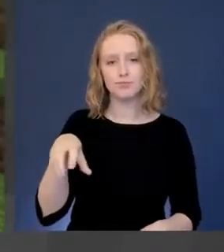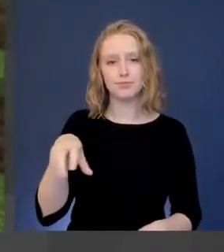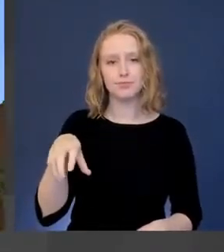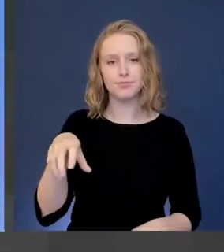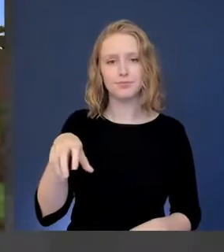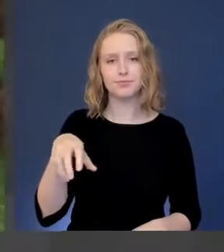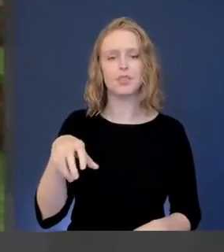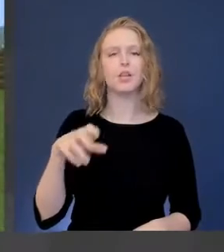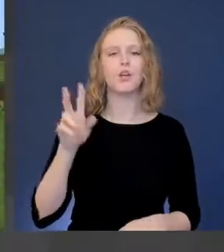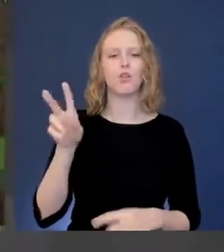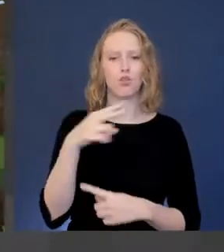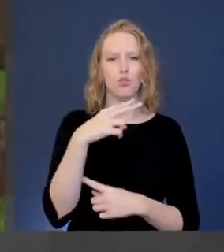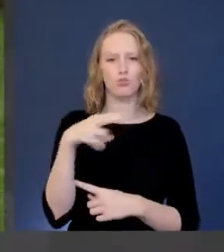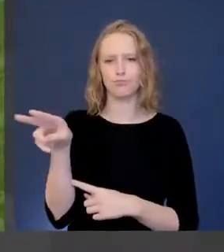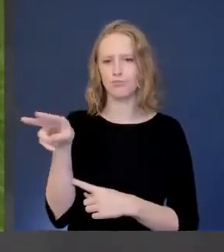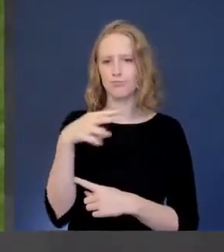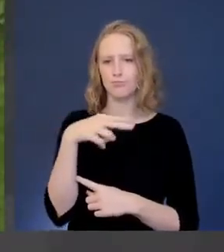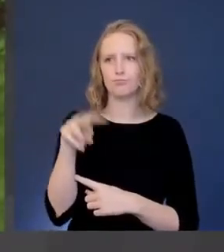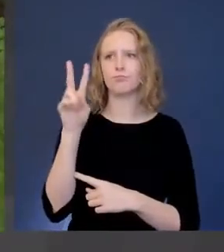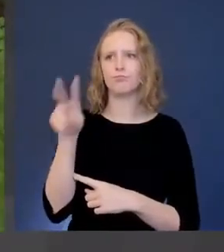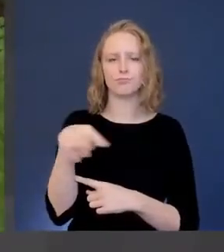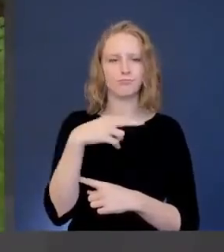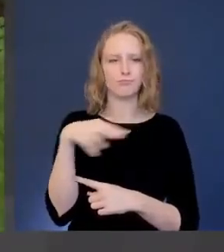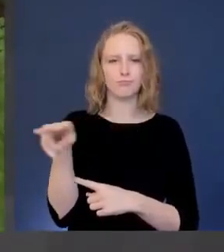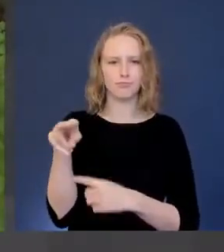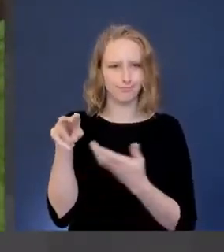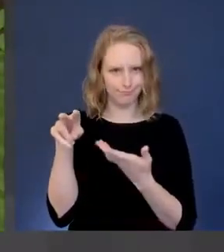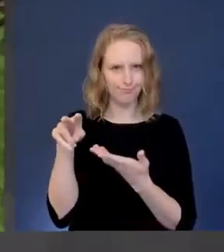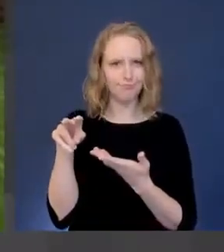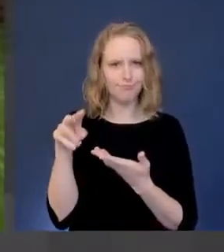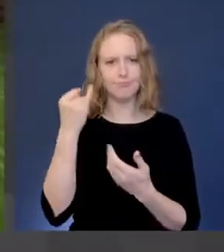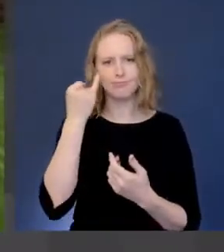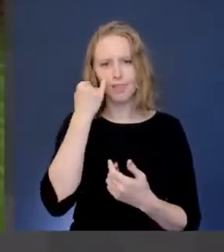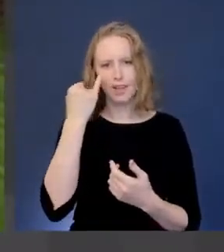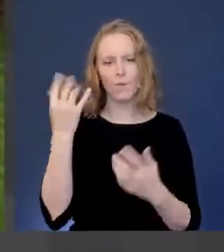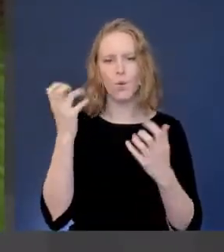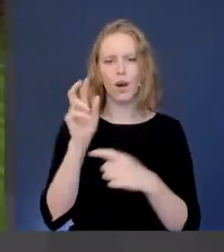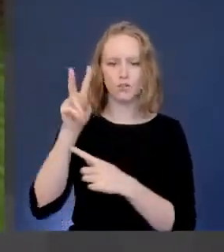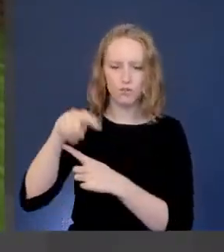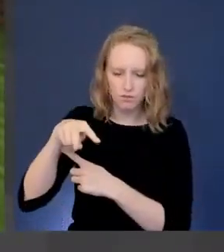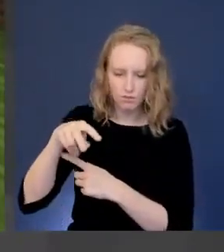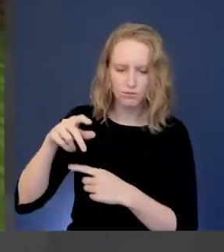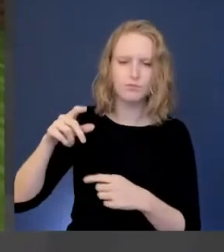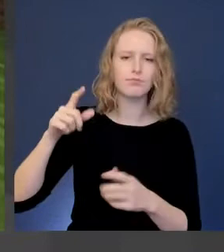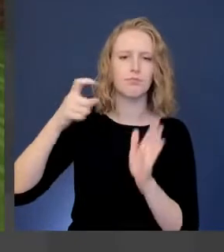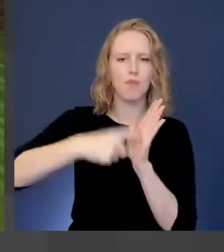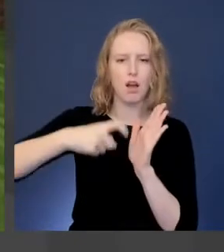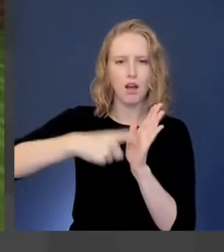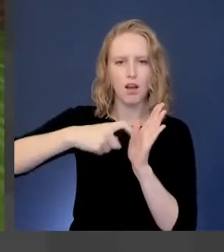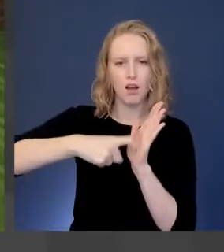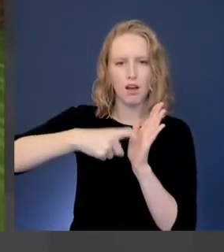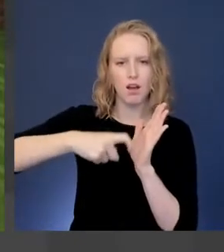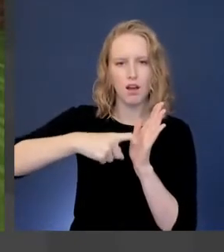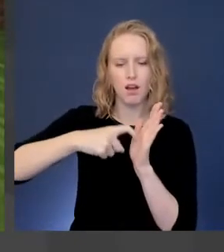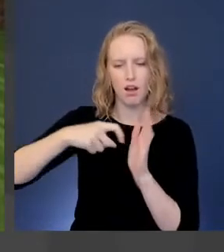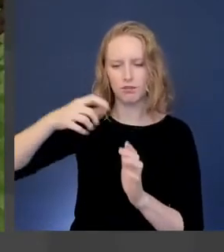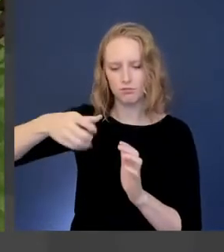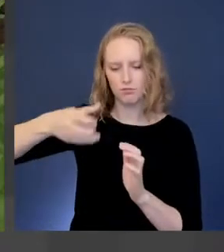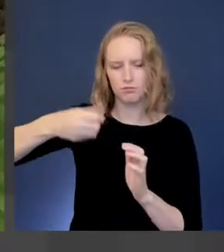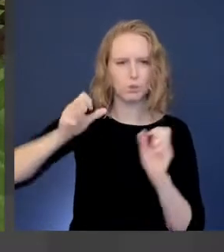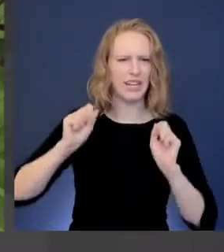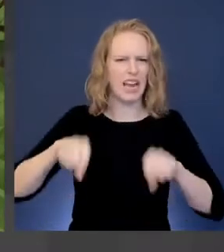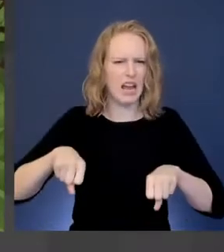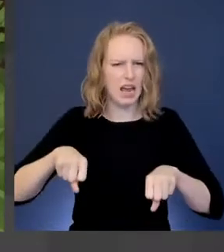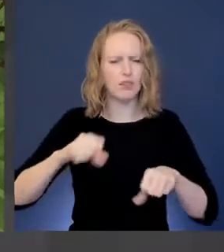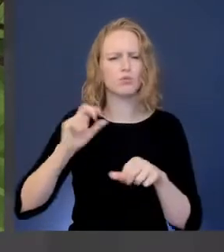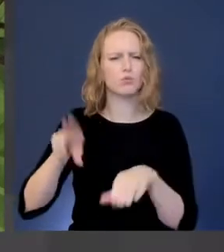we look. So up, down, left, right. If we want to mine certain blocks, we can do that. Everything that our normal mice usually does. How am I going to